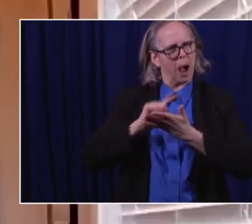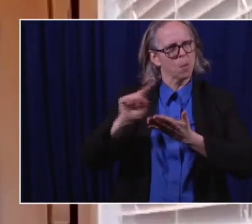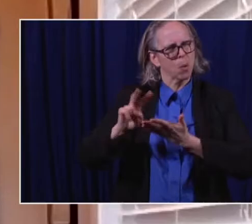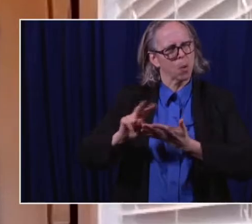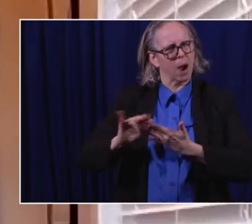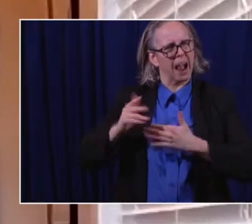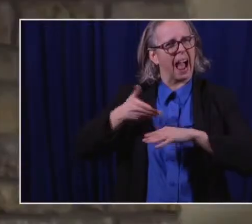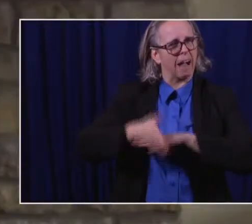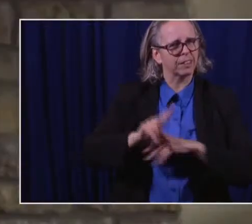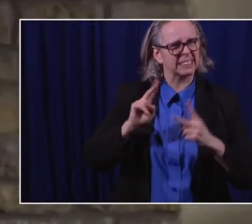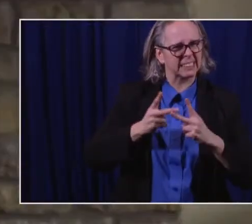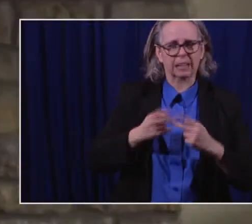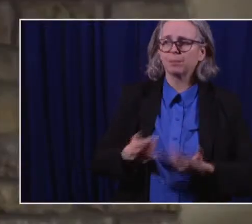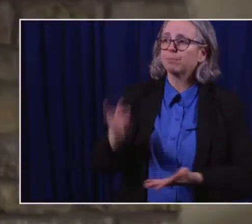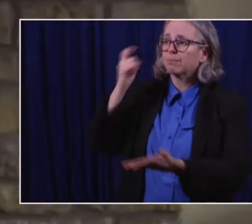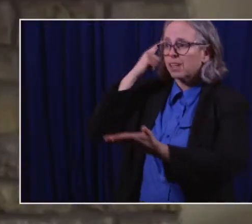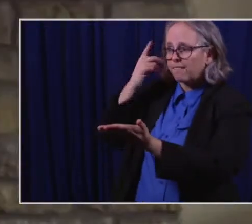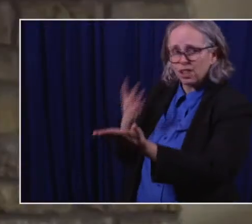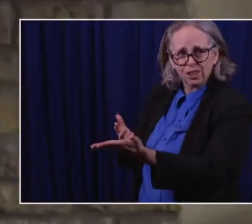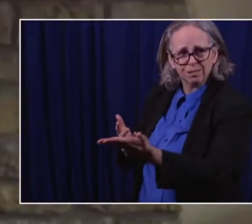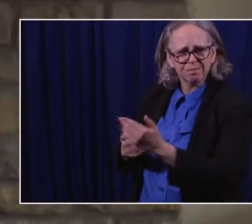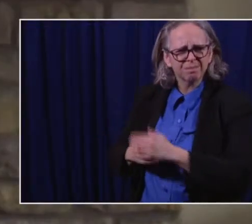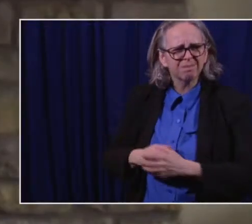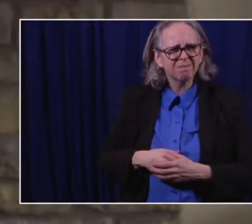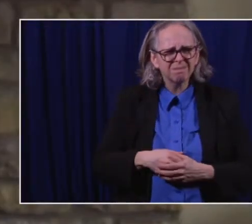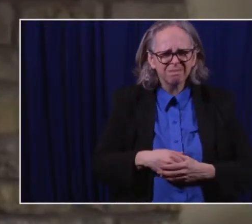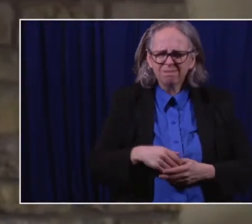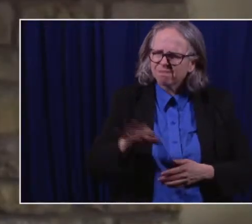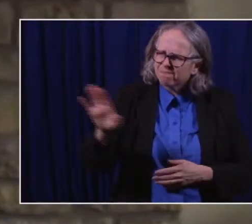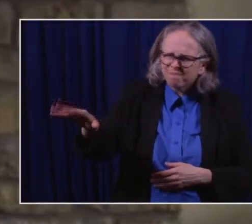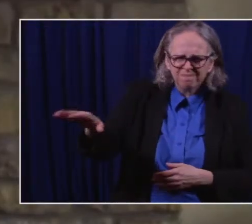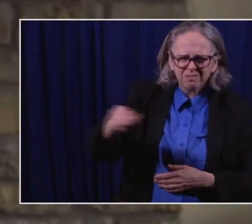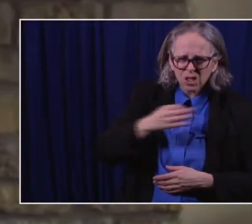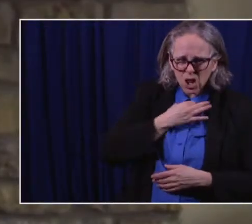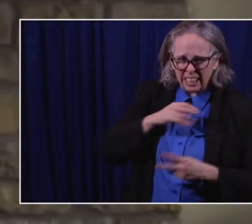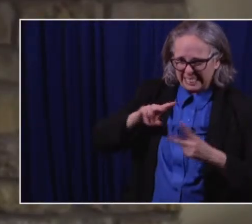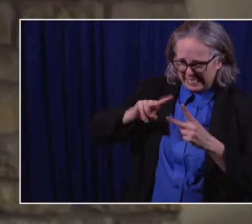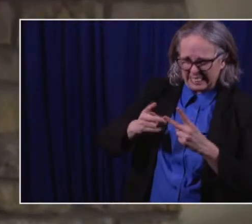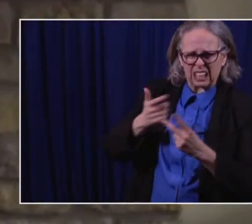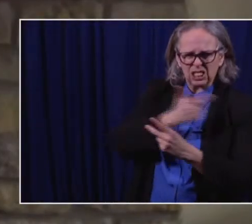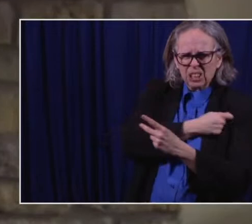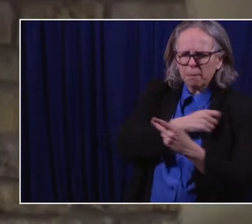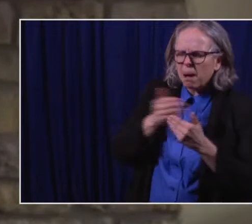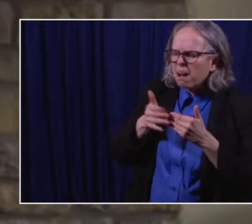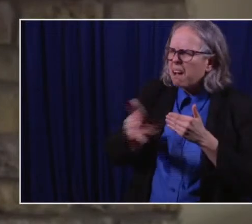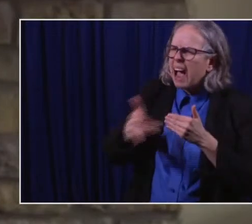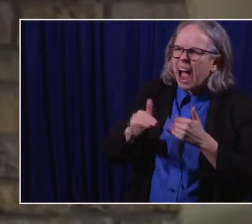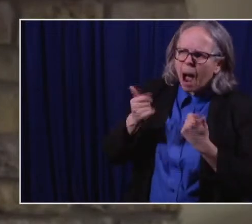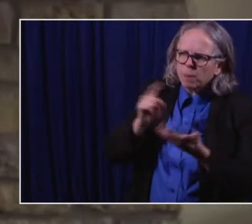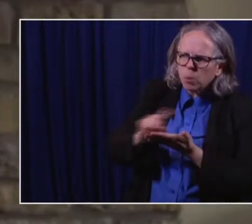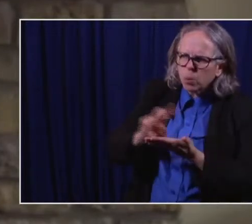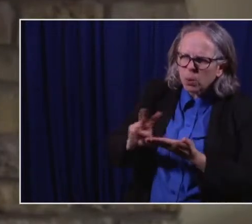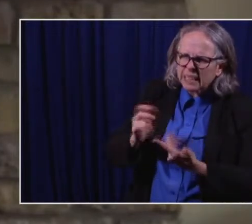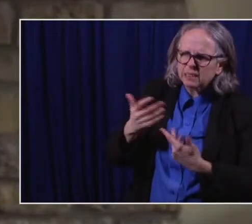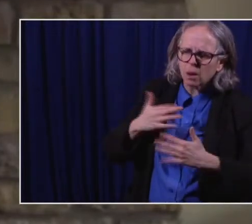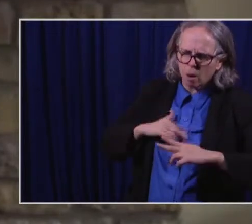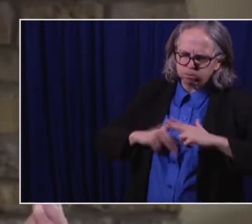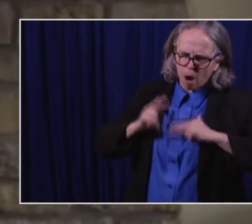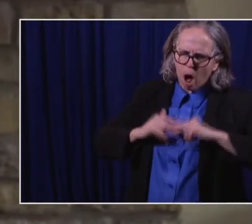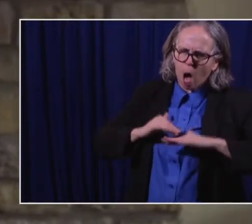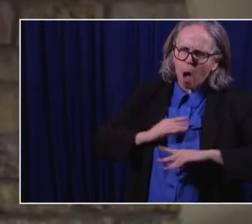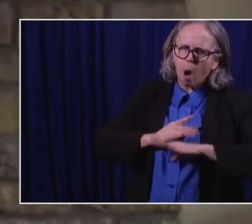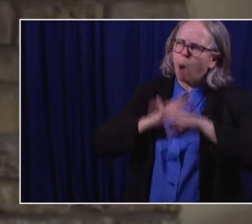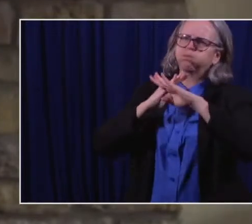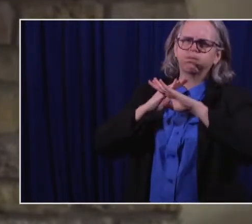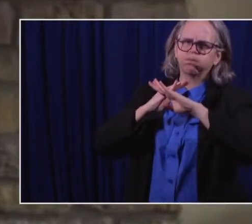Vanderhoff, while you're mentioning that, what's the time period after the second shot until we think that whatever the full immunity level is, that